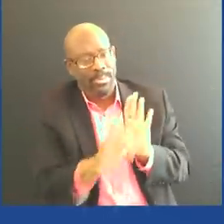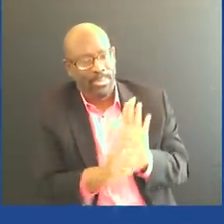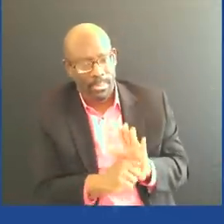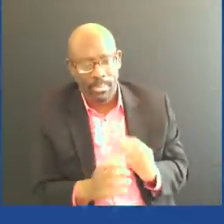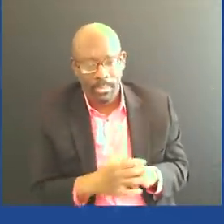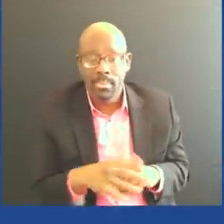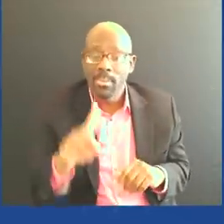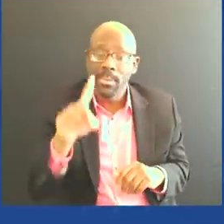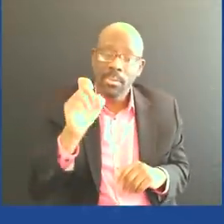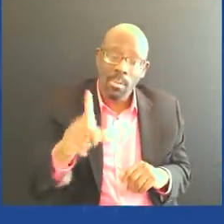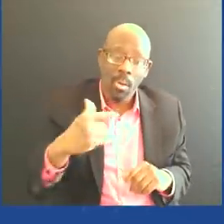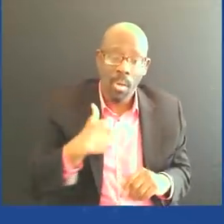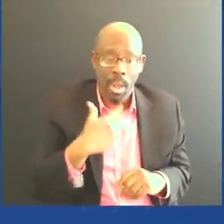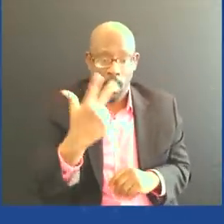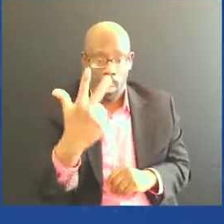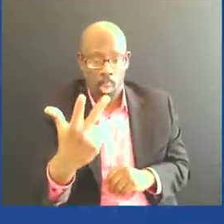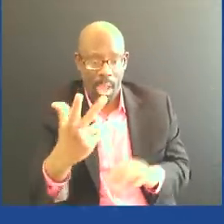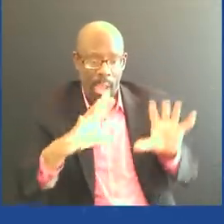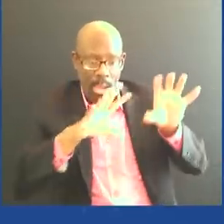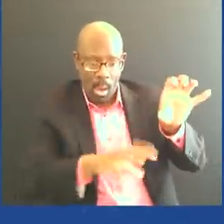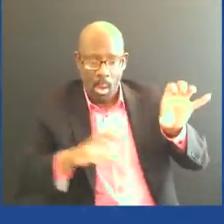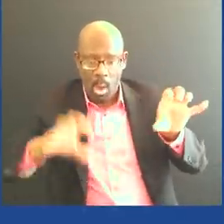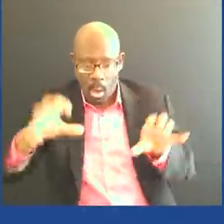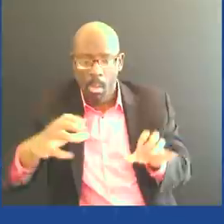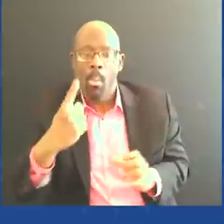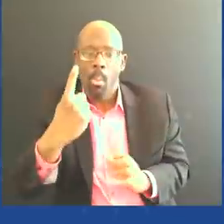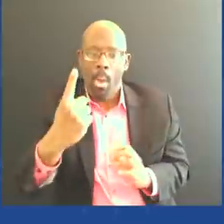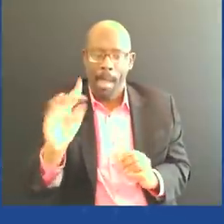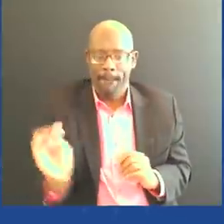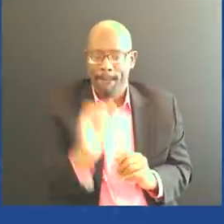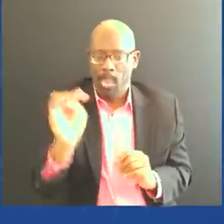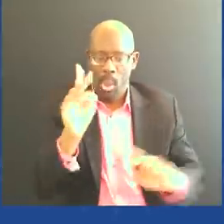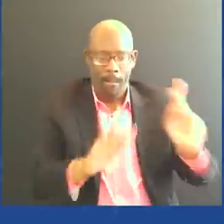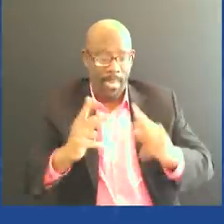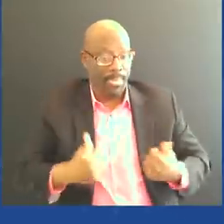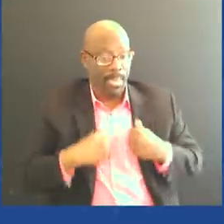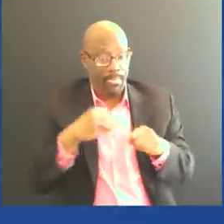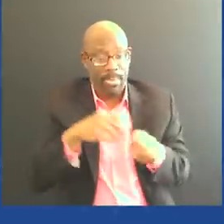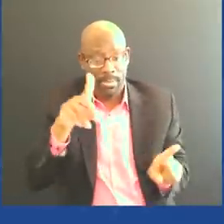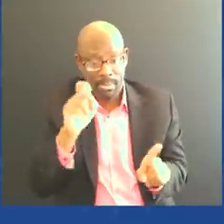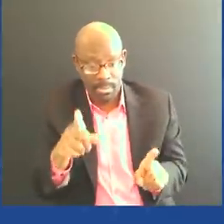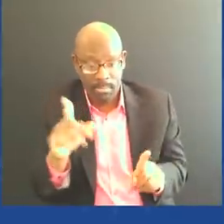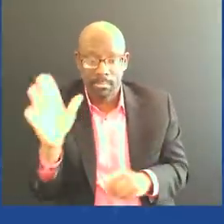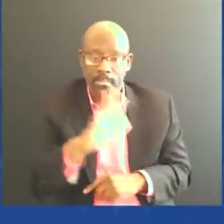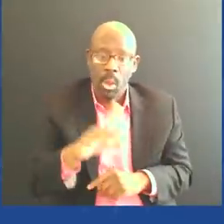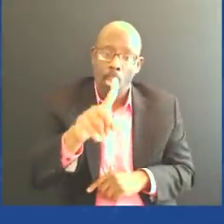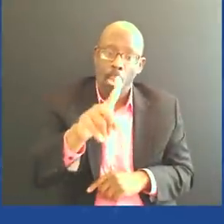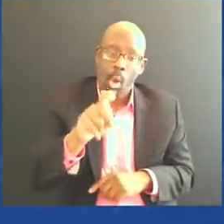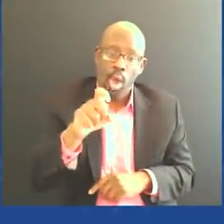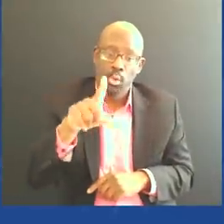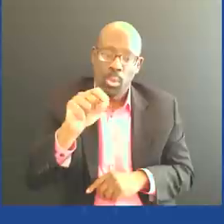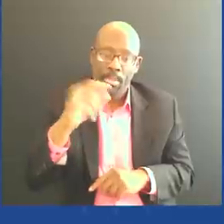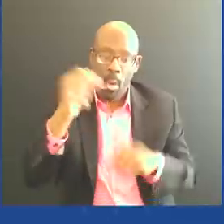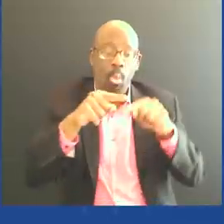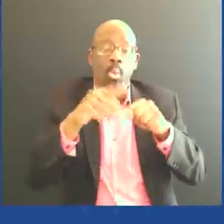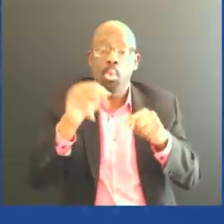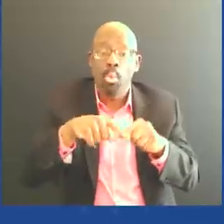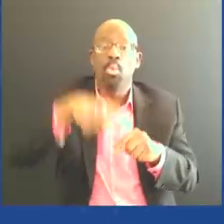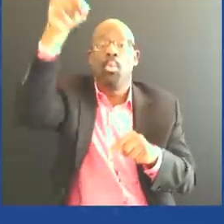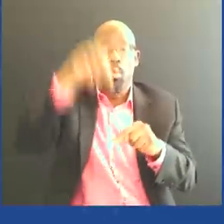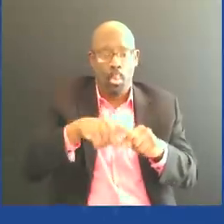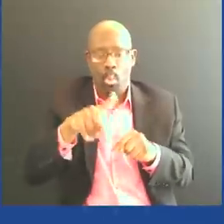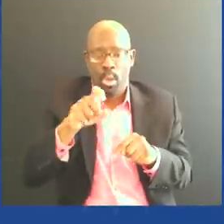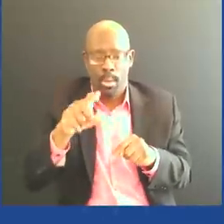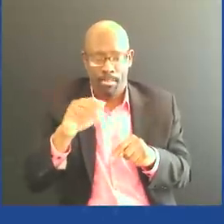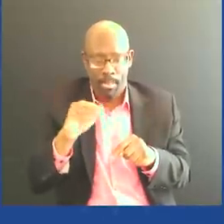1 million people. We're 100 miles long from north to south and 50 miles from east to west along the Maryland border. Native Americans,